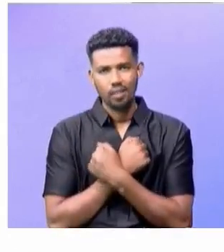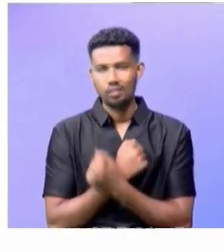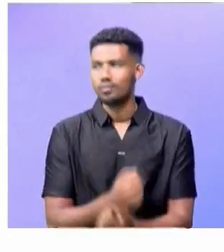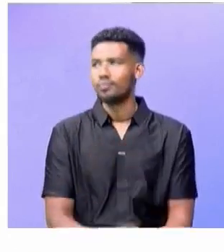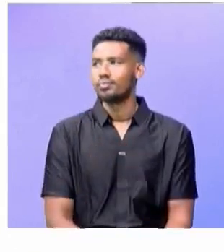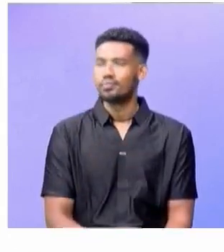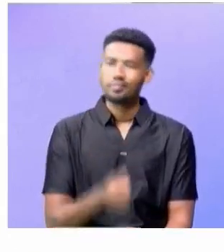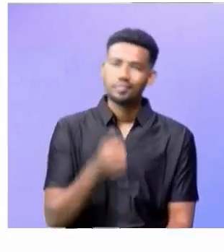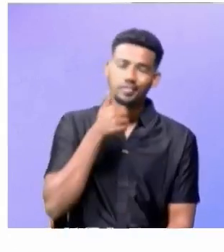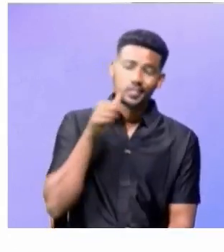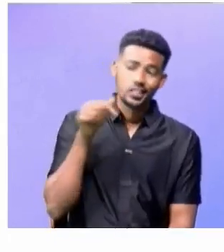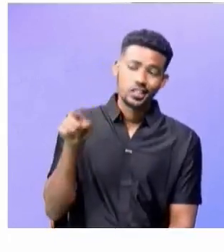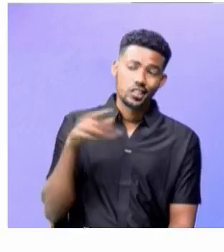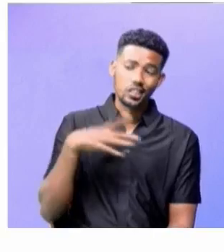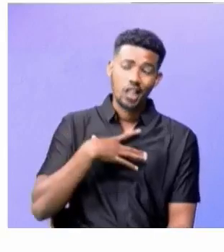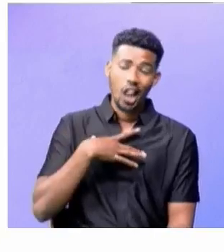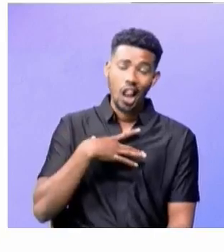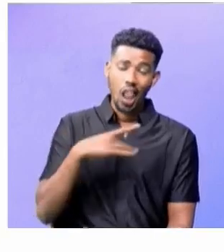she likes,